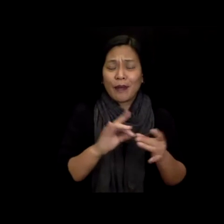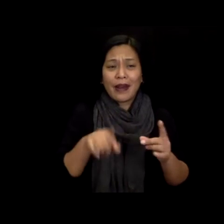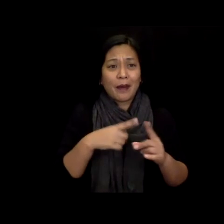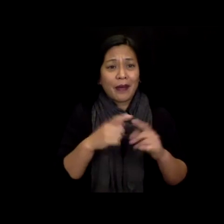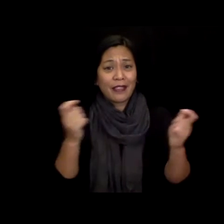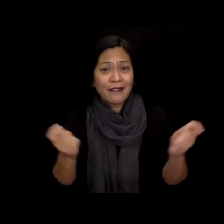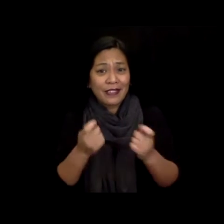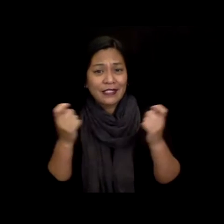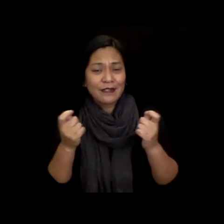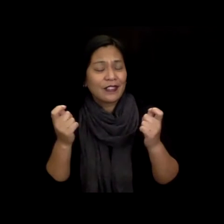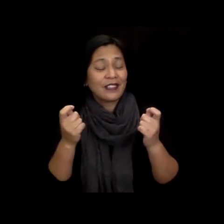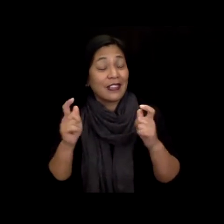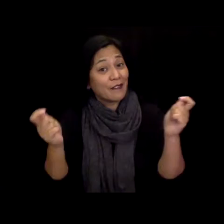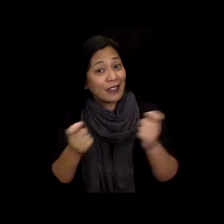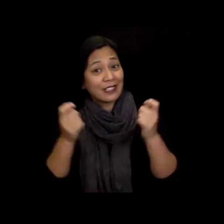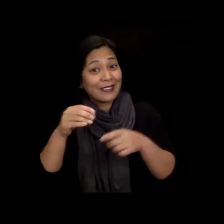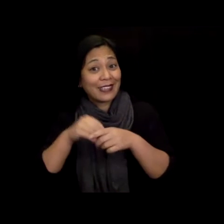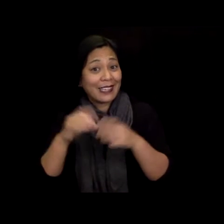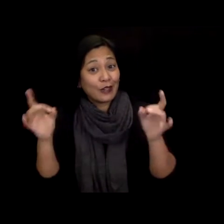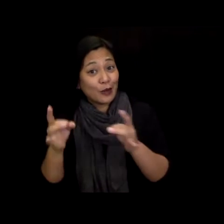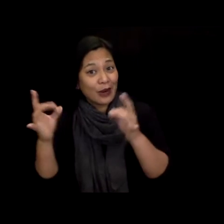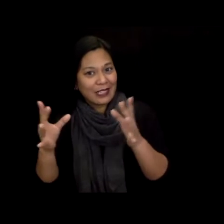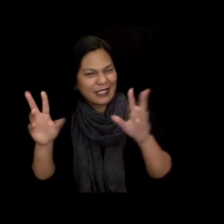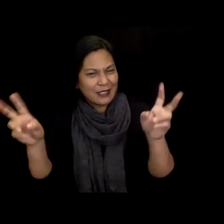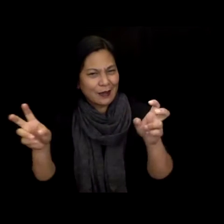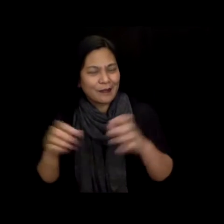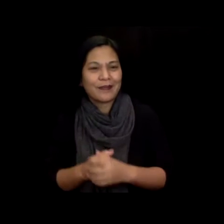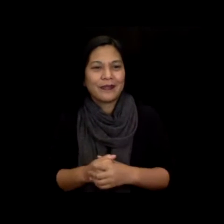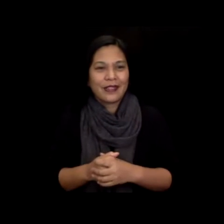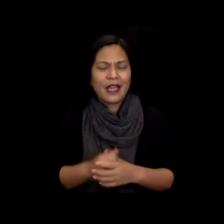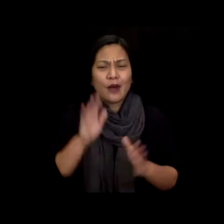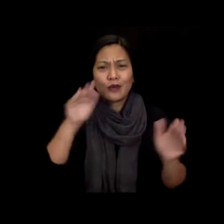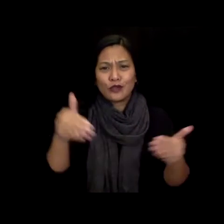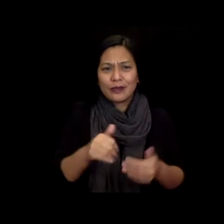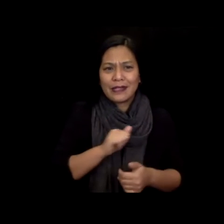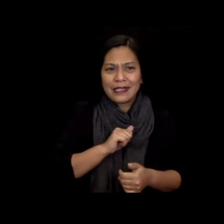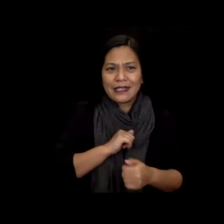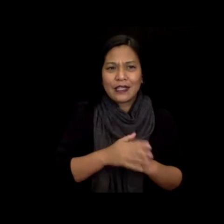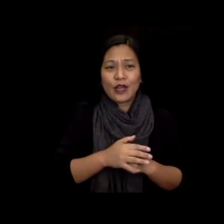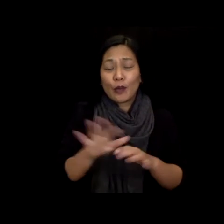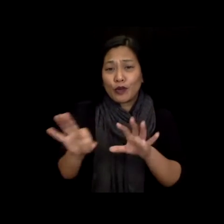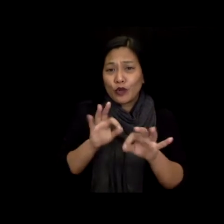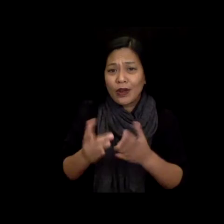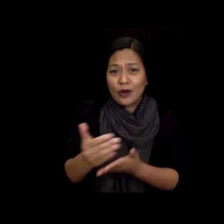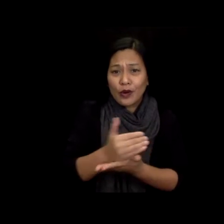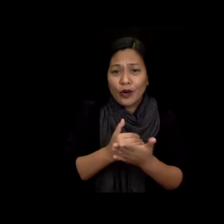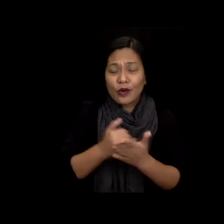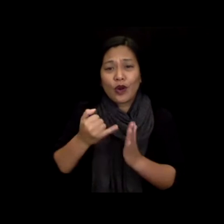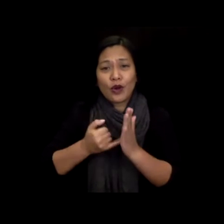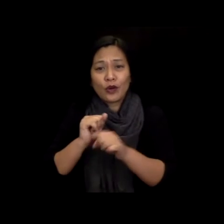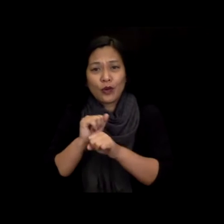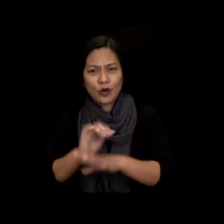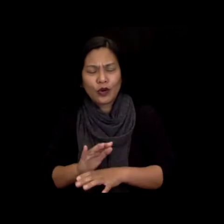in crisis. I'll begin with a small introduction to myself. I'm a curator and an arts worker interested in social